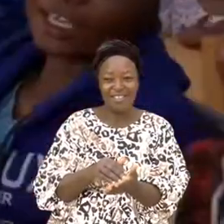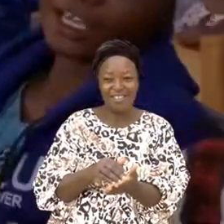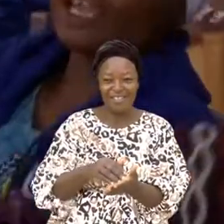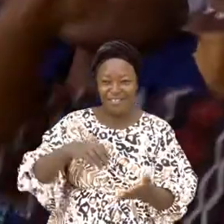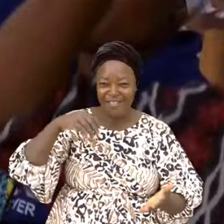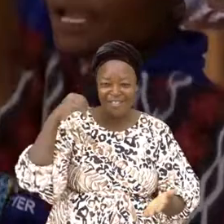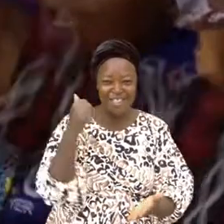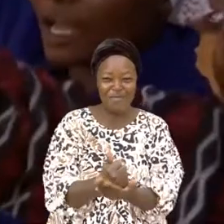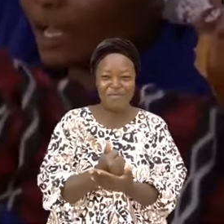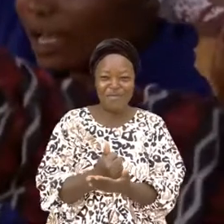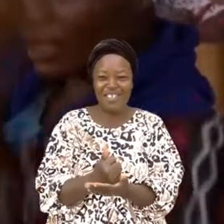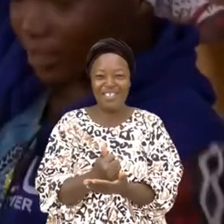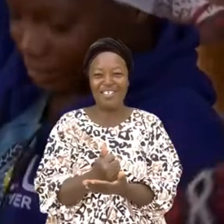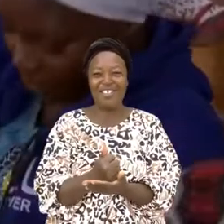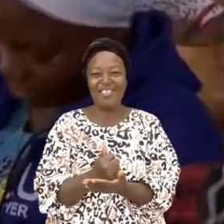amen,